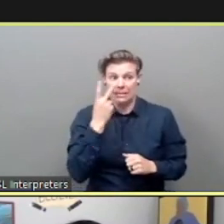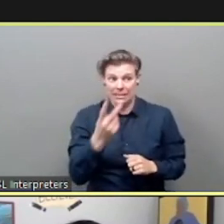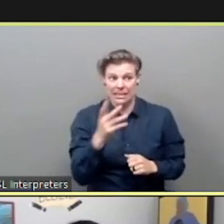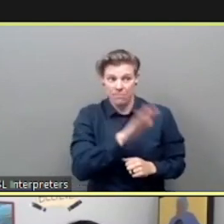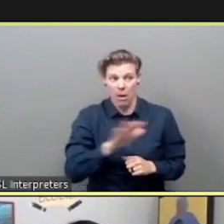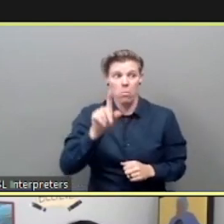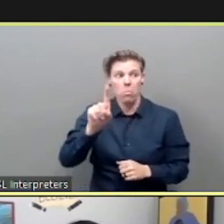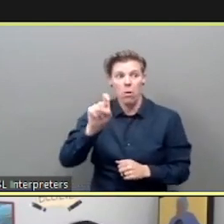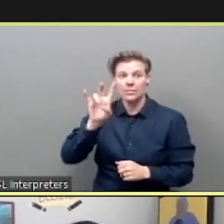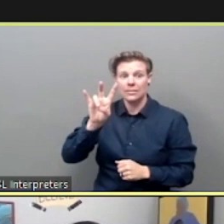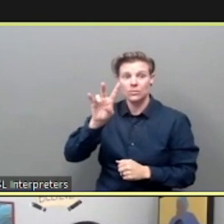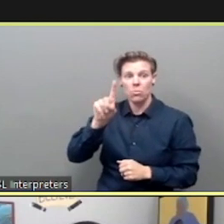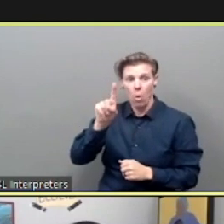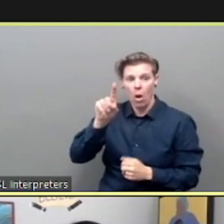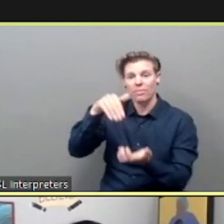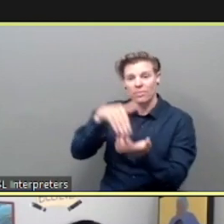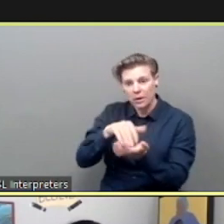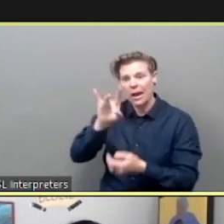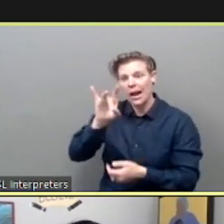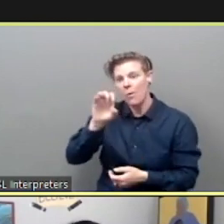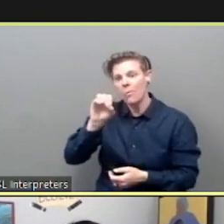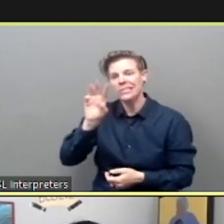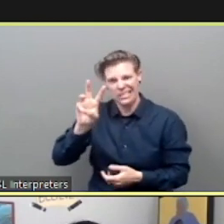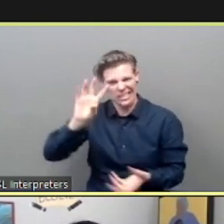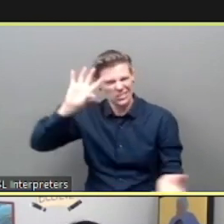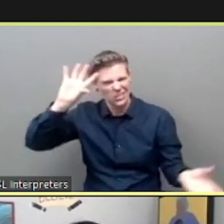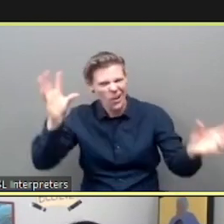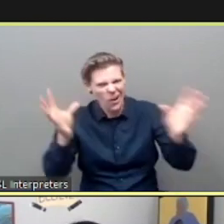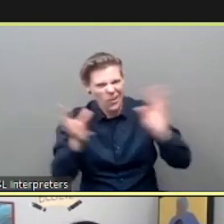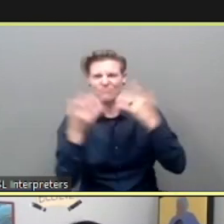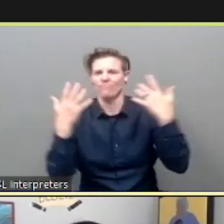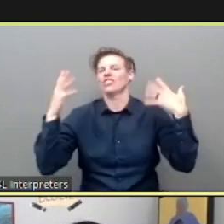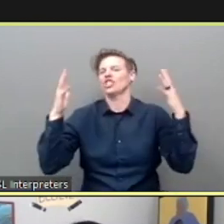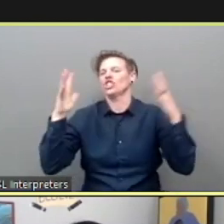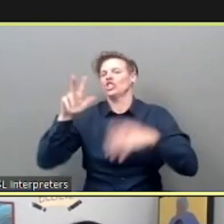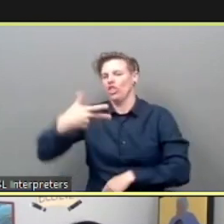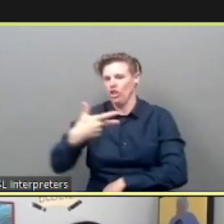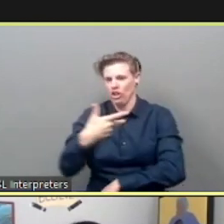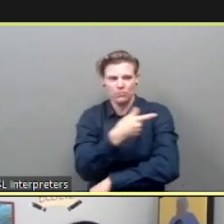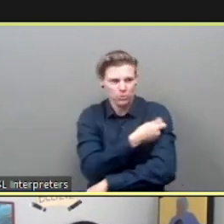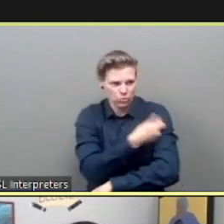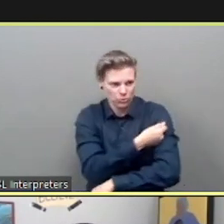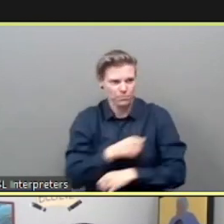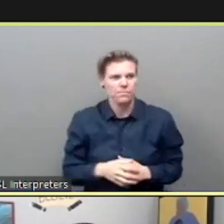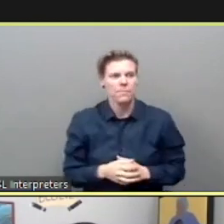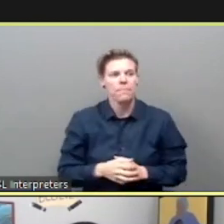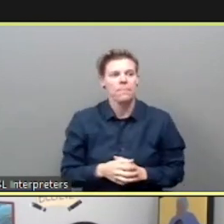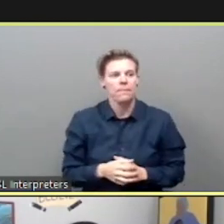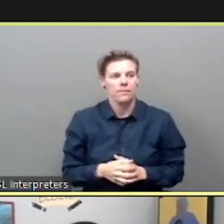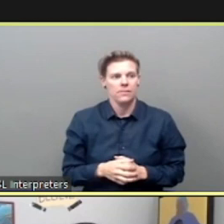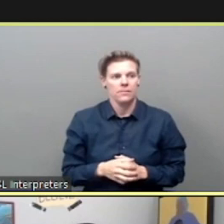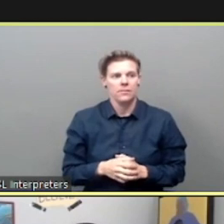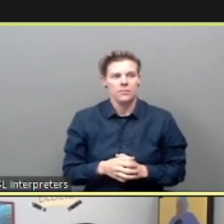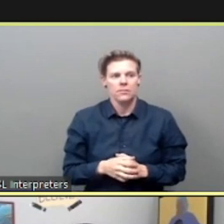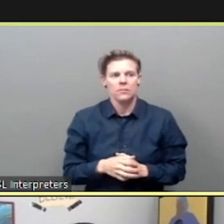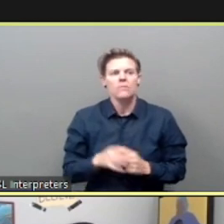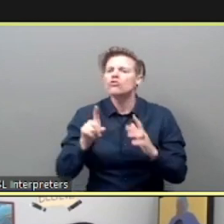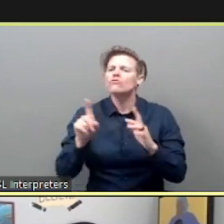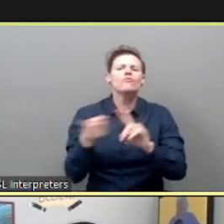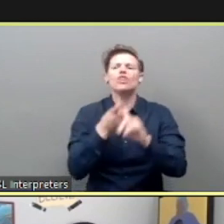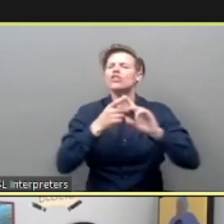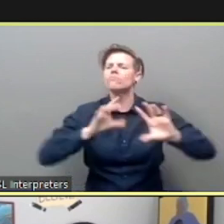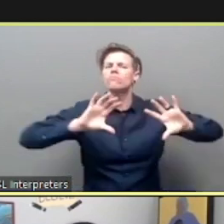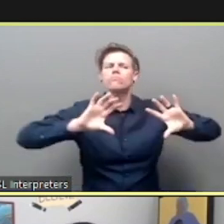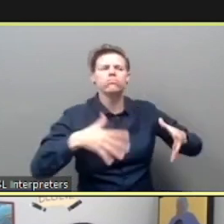171,806 doses of booster doses, we initially started with the group that were